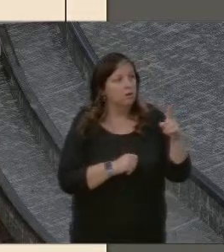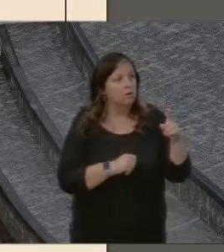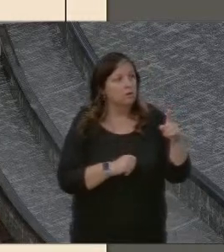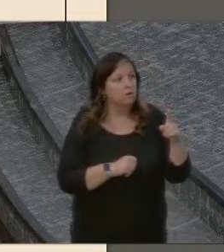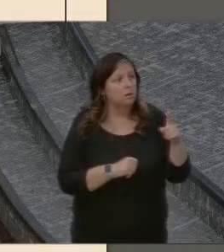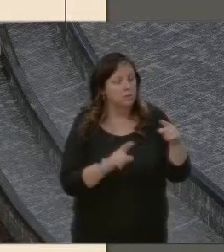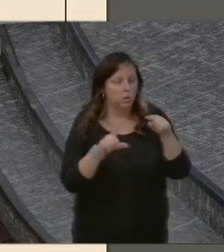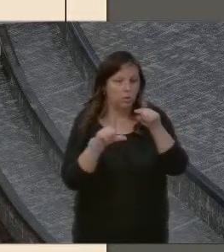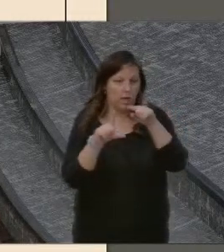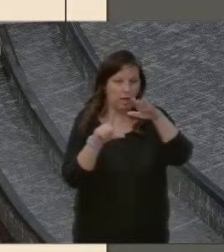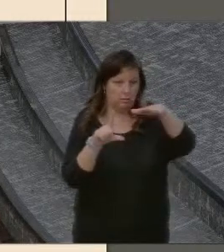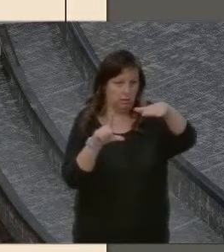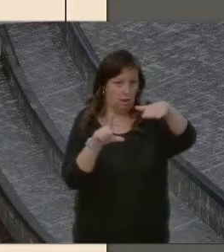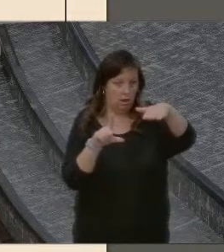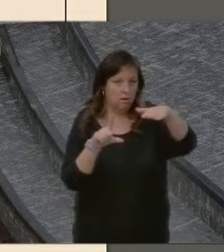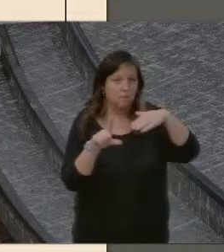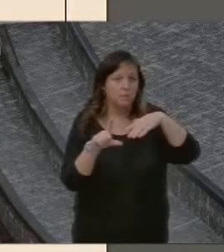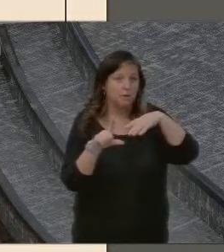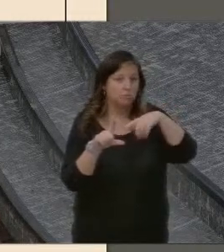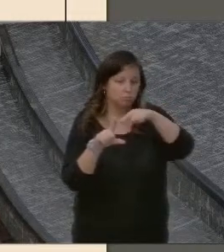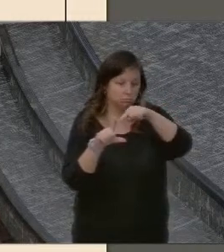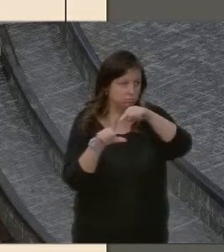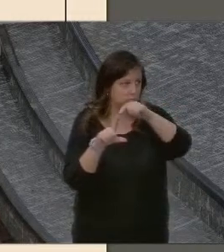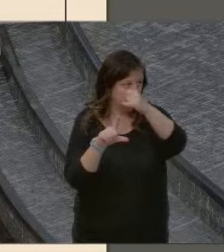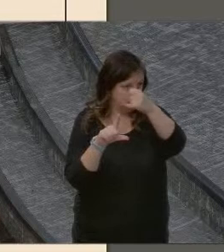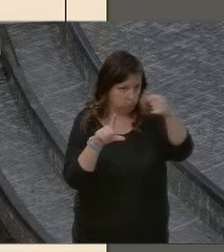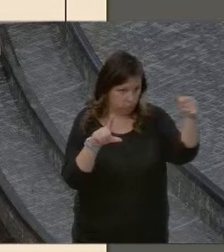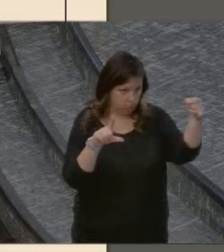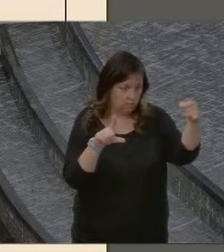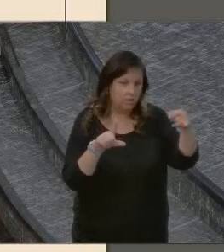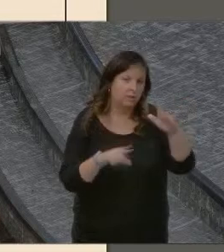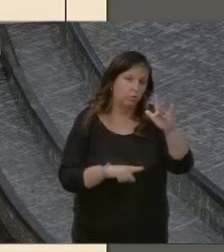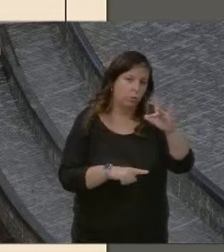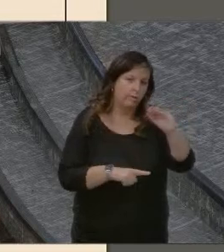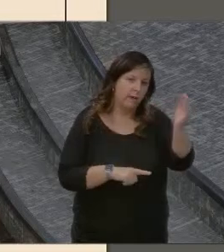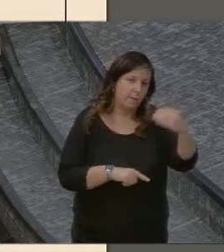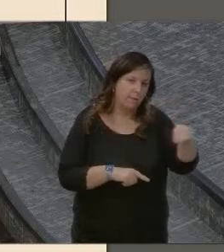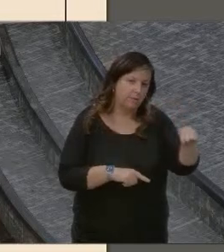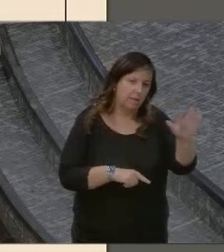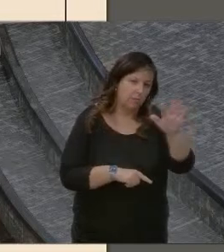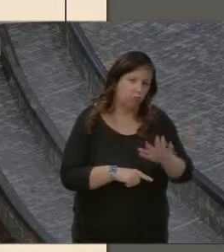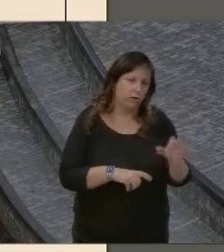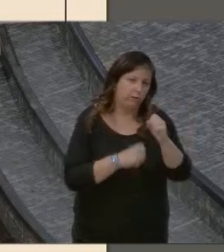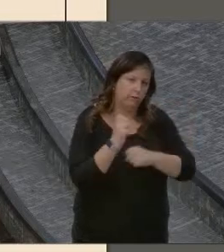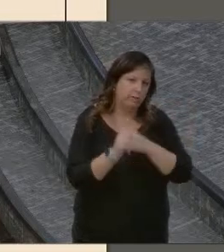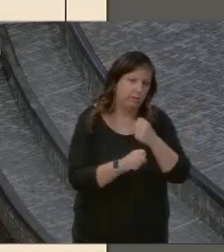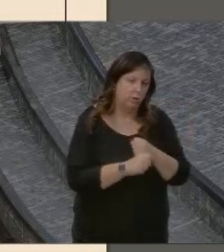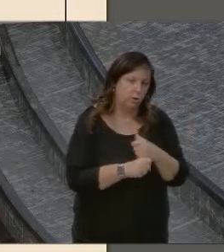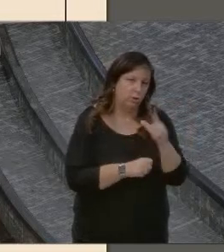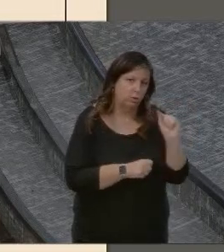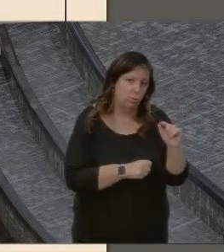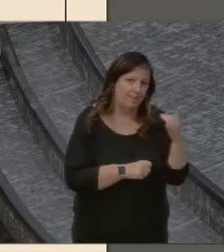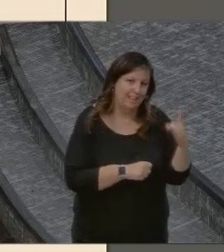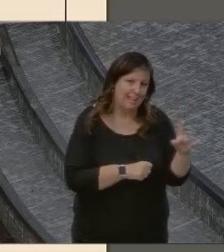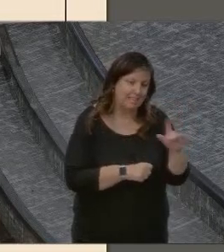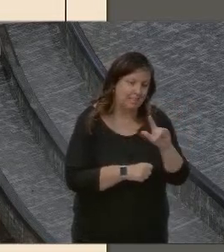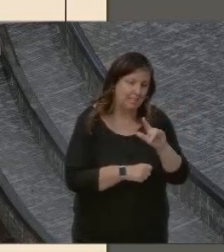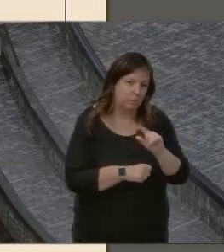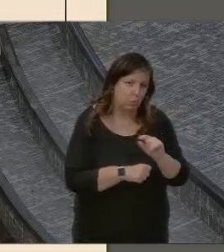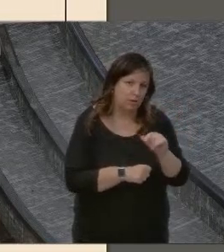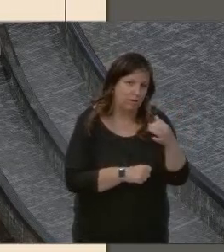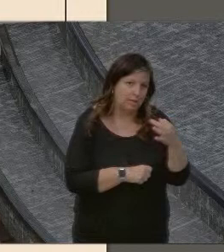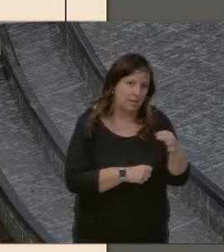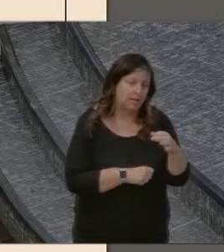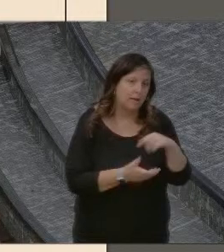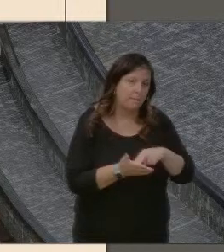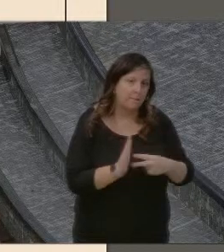that 25% there at around 2018, 2019 means roughly 25% of Black